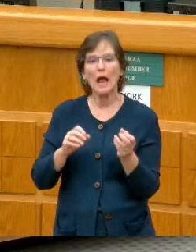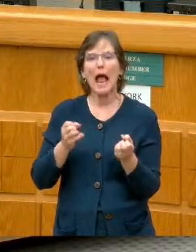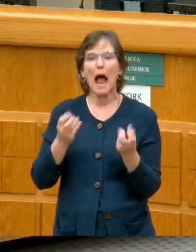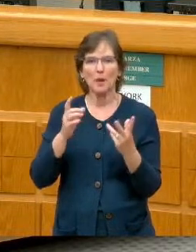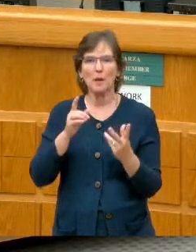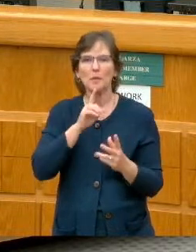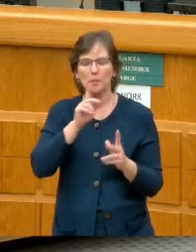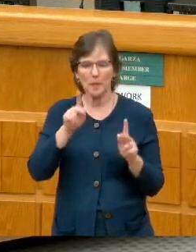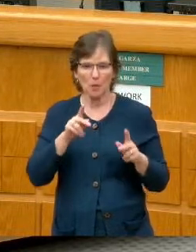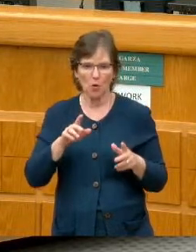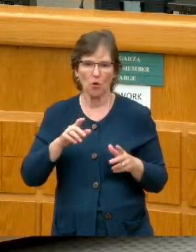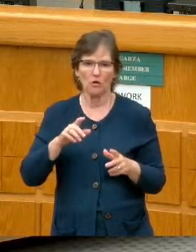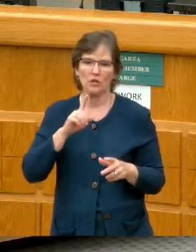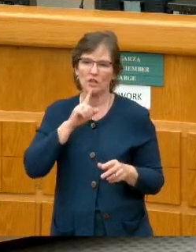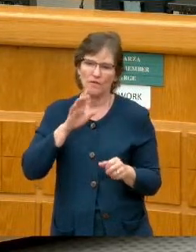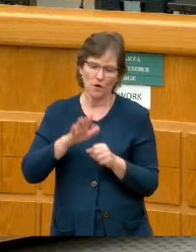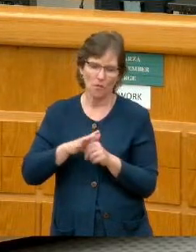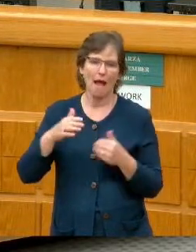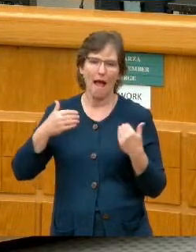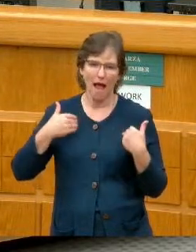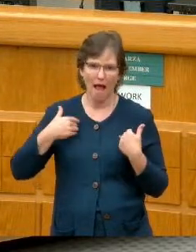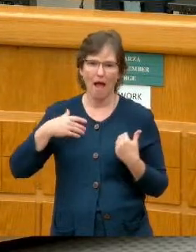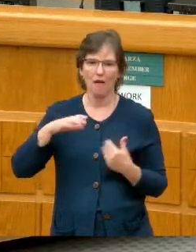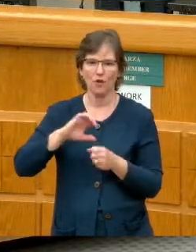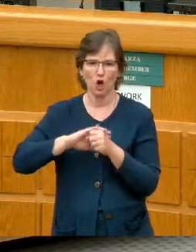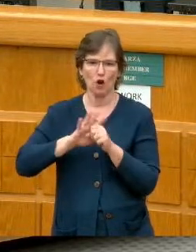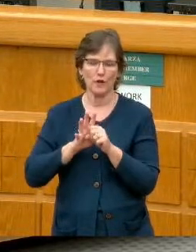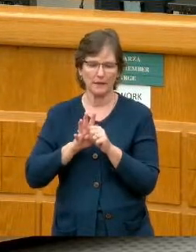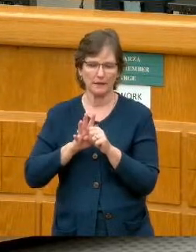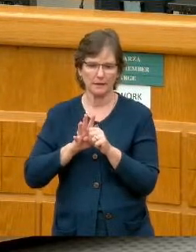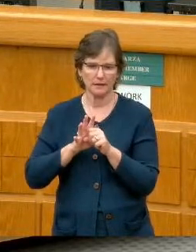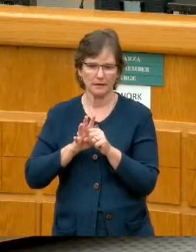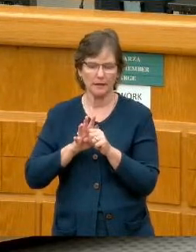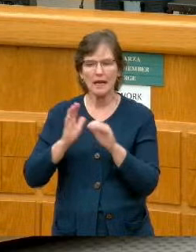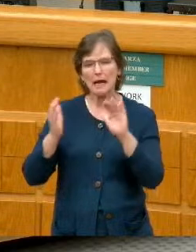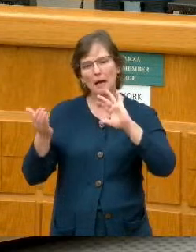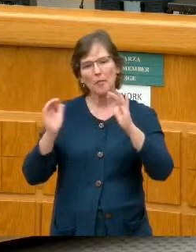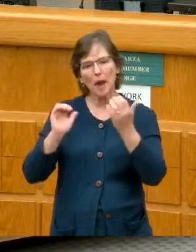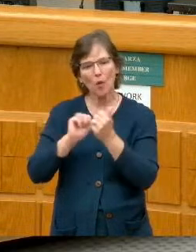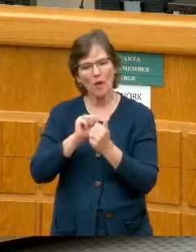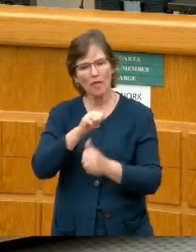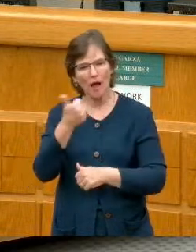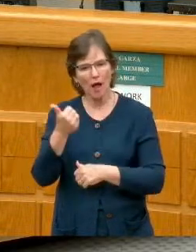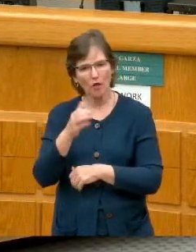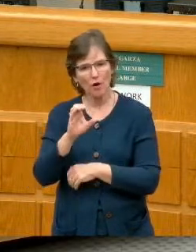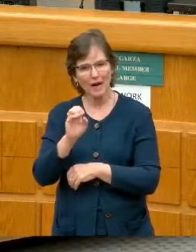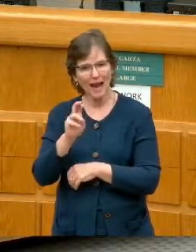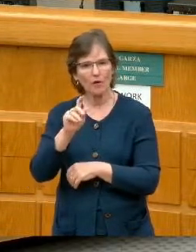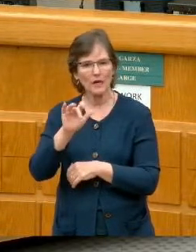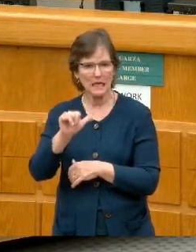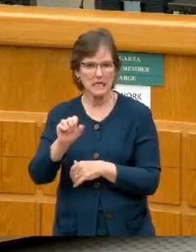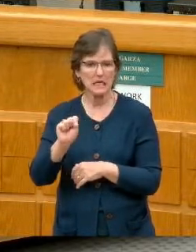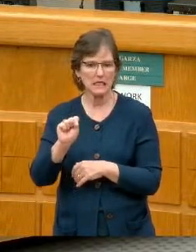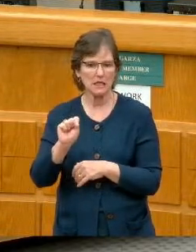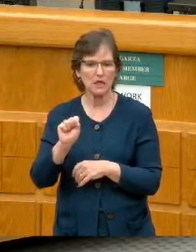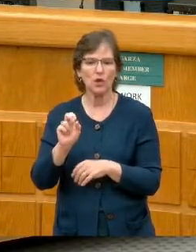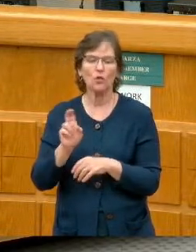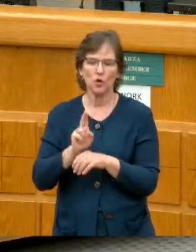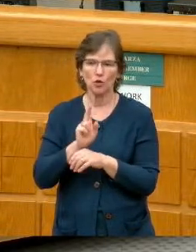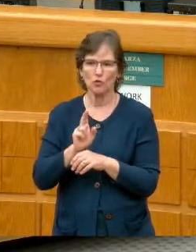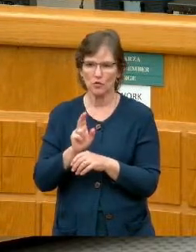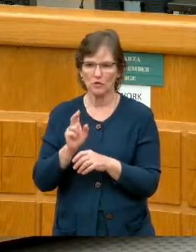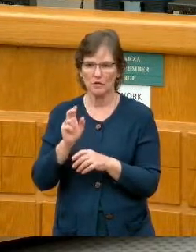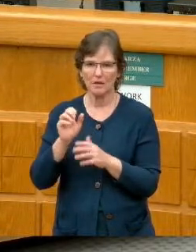the Coastal Bend and even compare the numbers from Nueces County to the other counties in the Coastal Bend, we need to use these confirmed